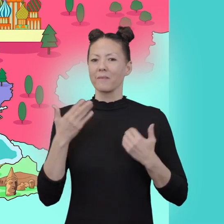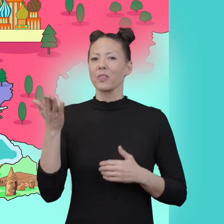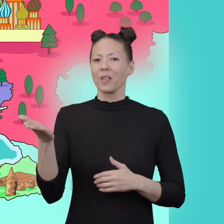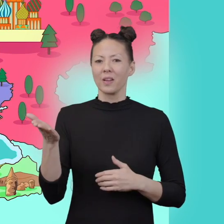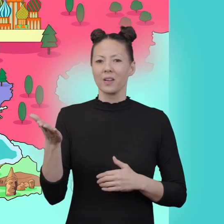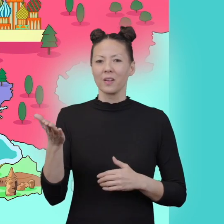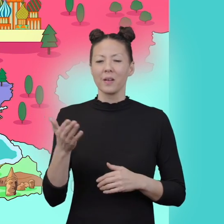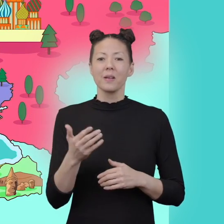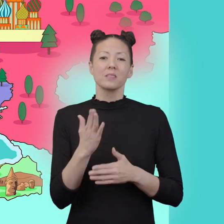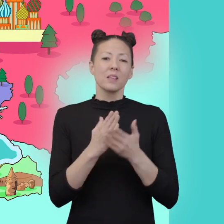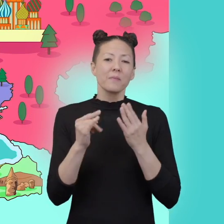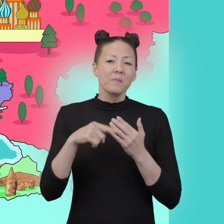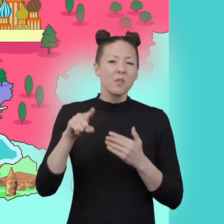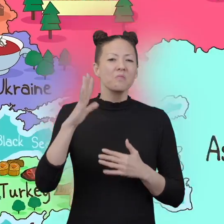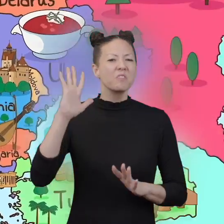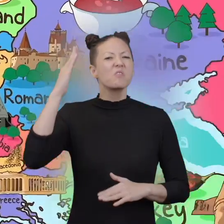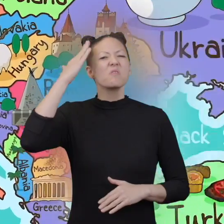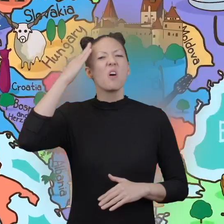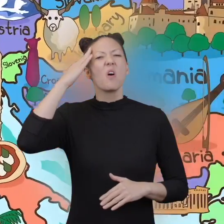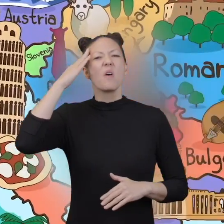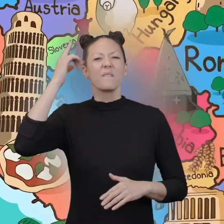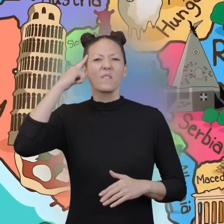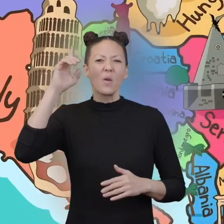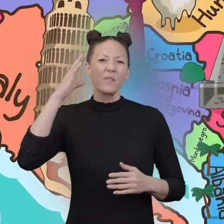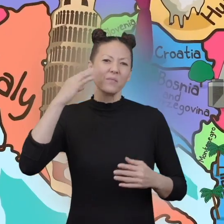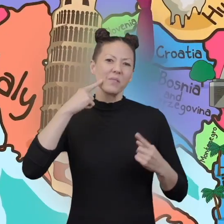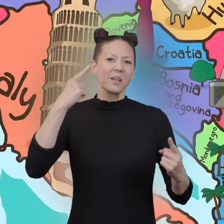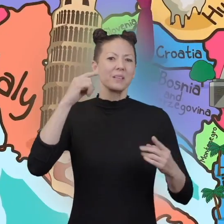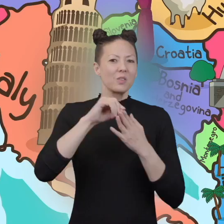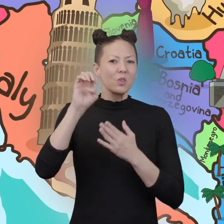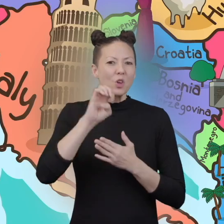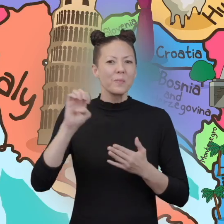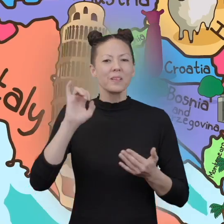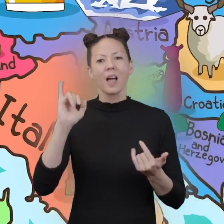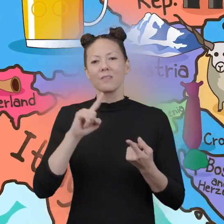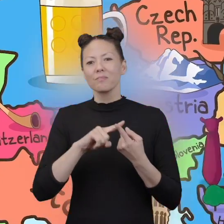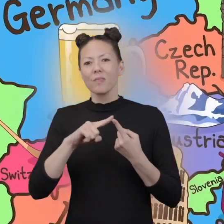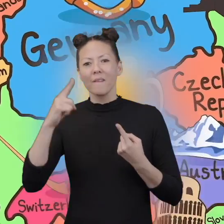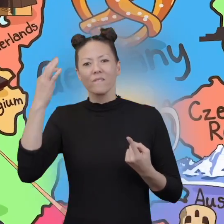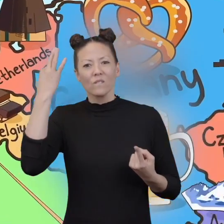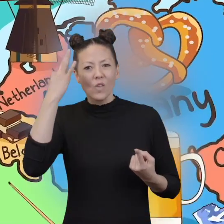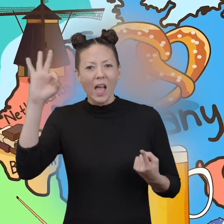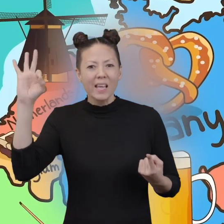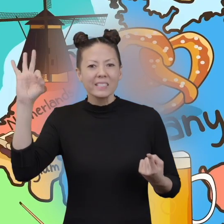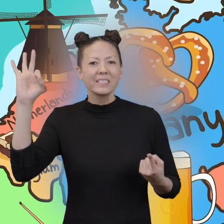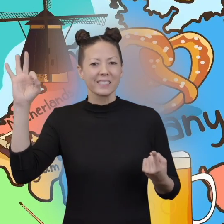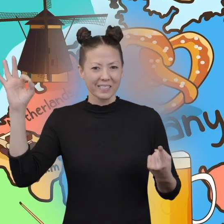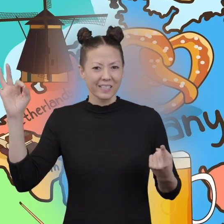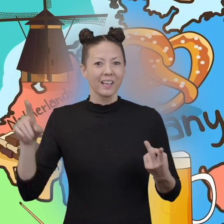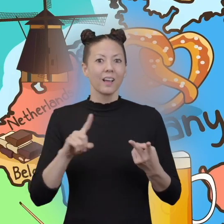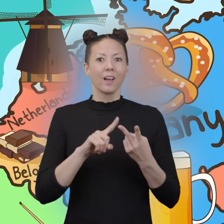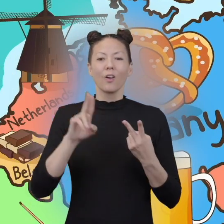in the world are in Europe, such as France, the United Kingdom,